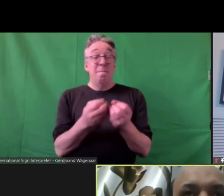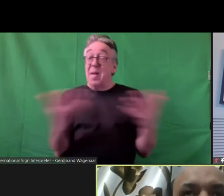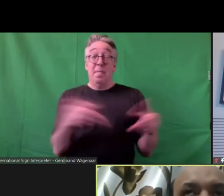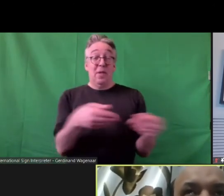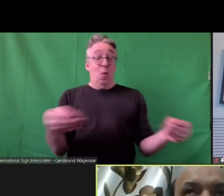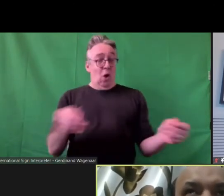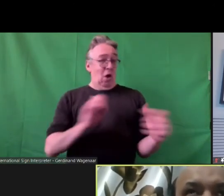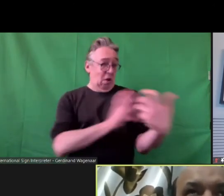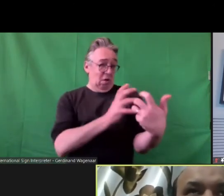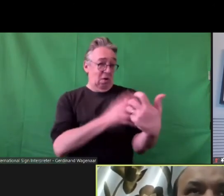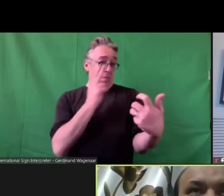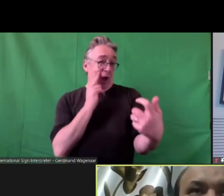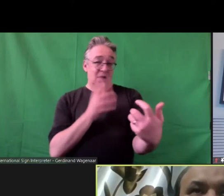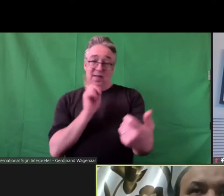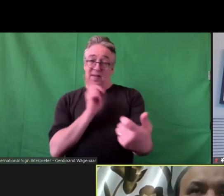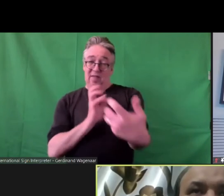Bangladesh government has